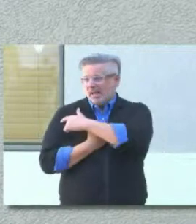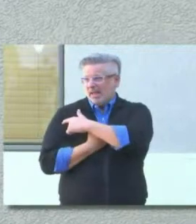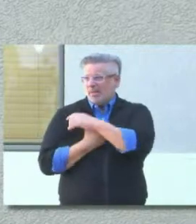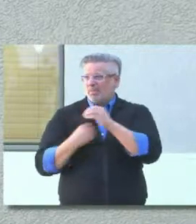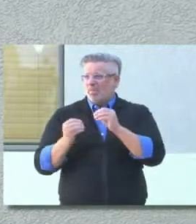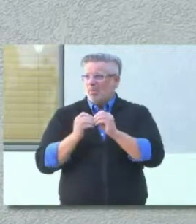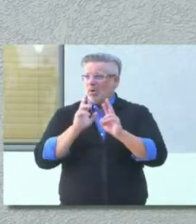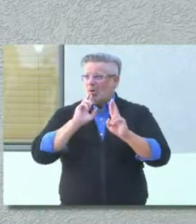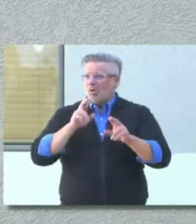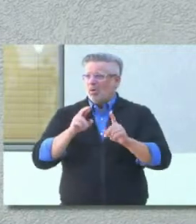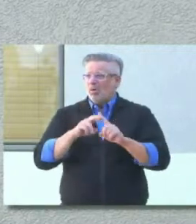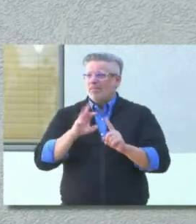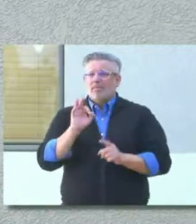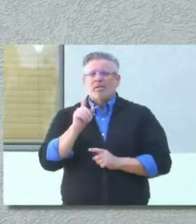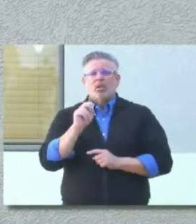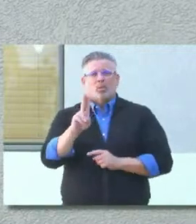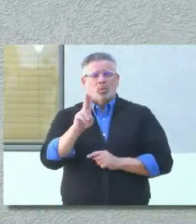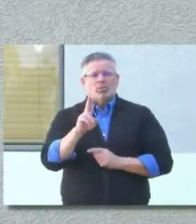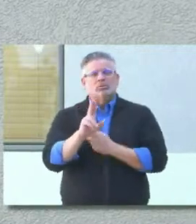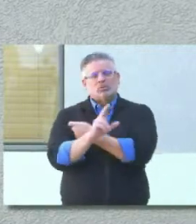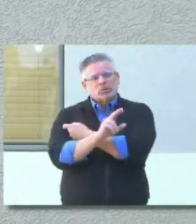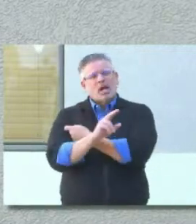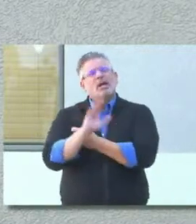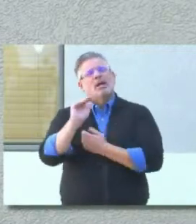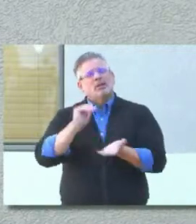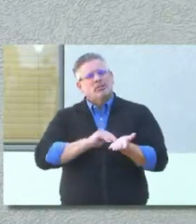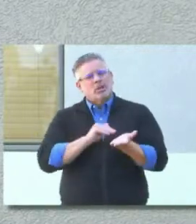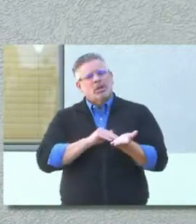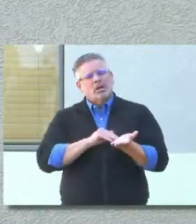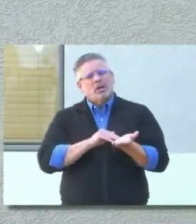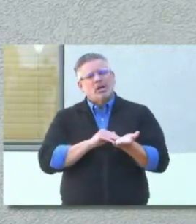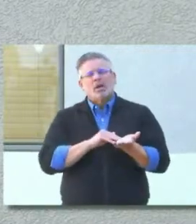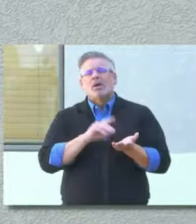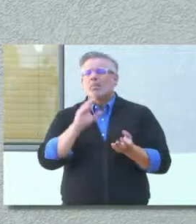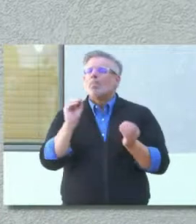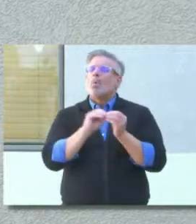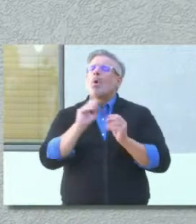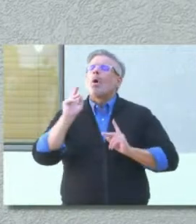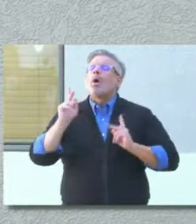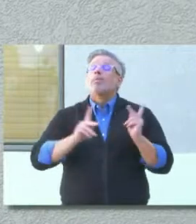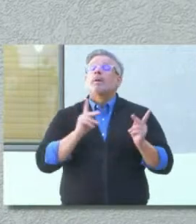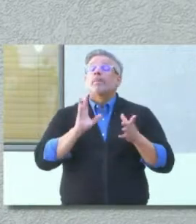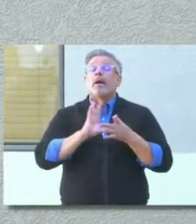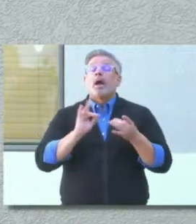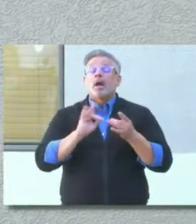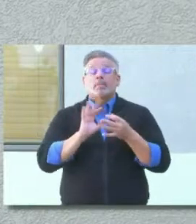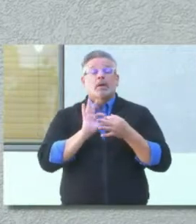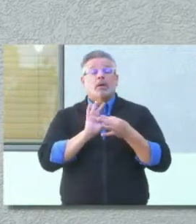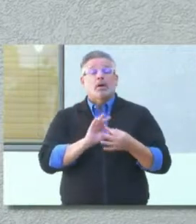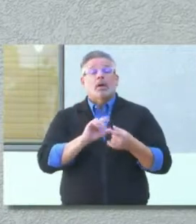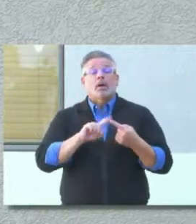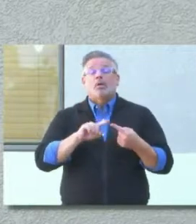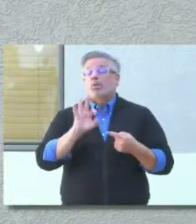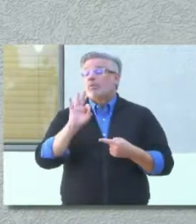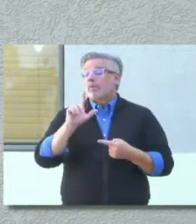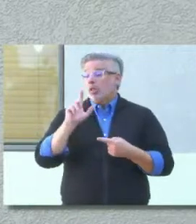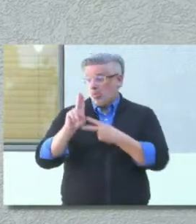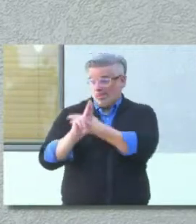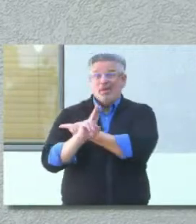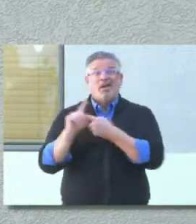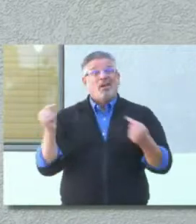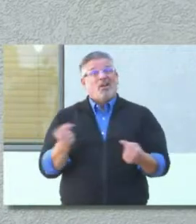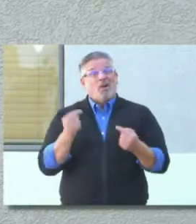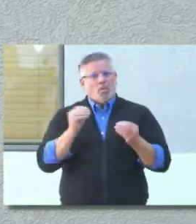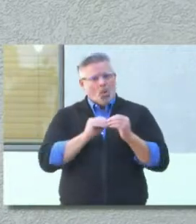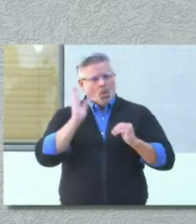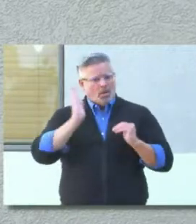bit more of a reaction to my flu shot. And the doctor came up and said, we're actually having more people comment about the flu shot than they are the